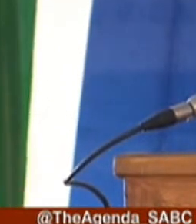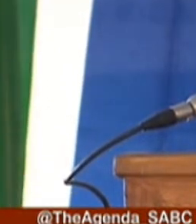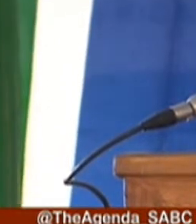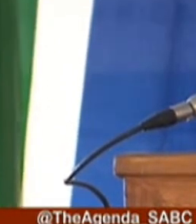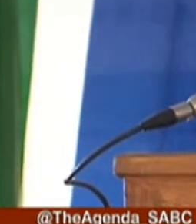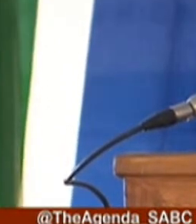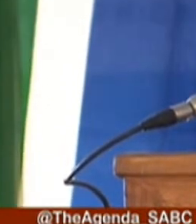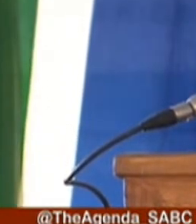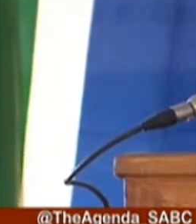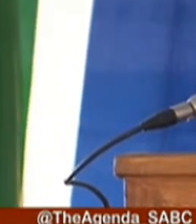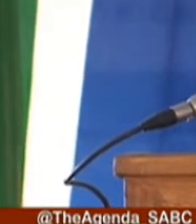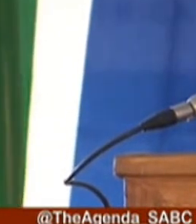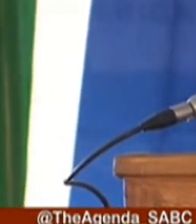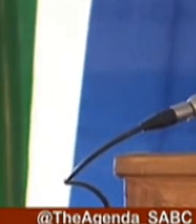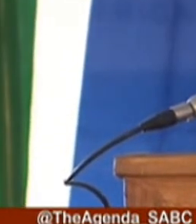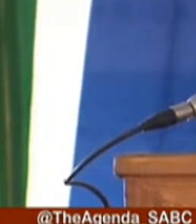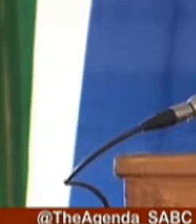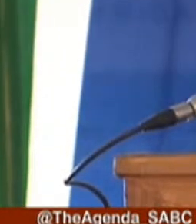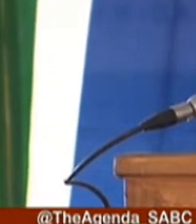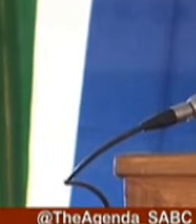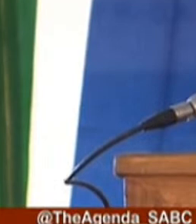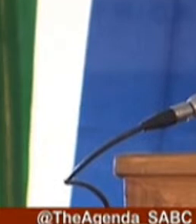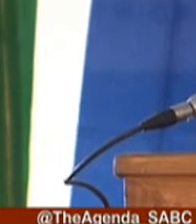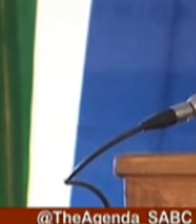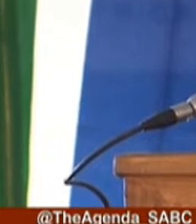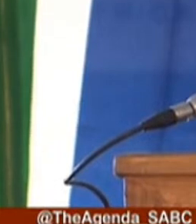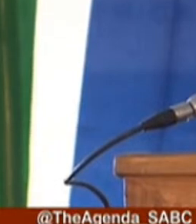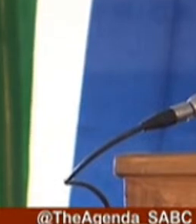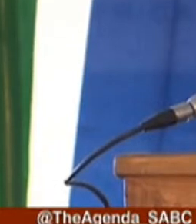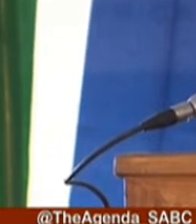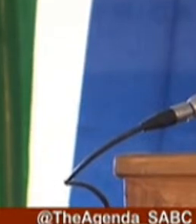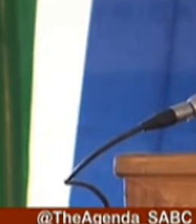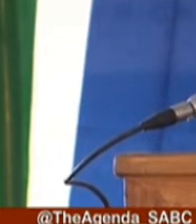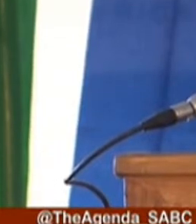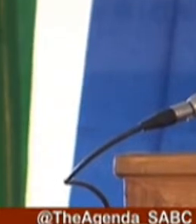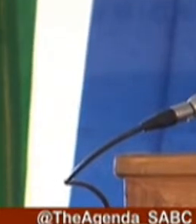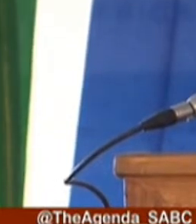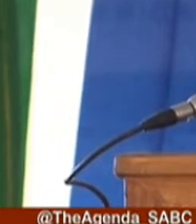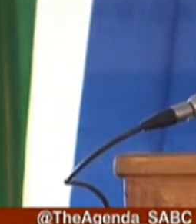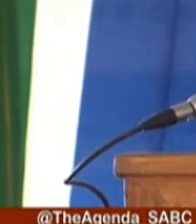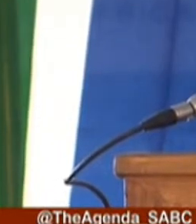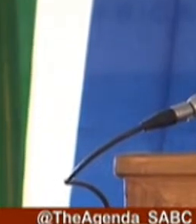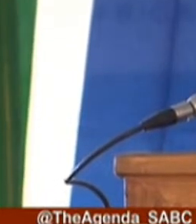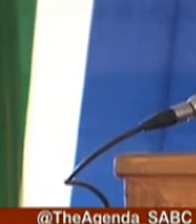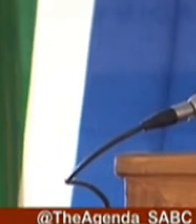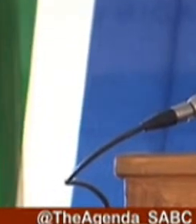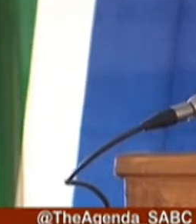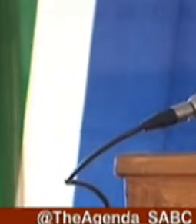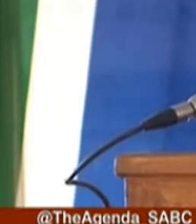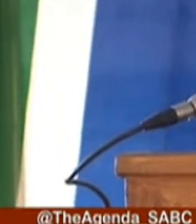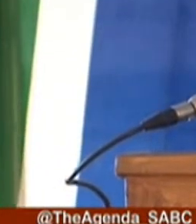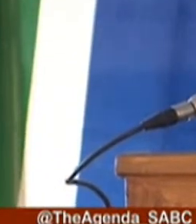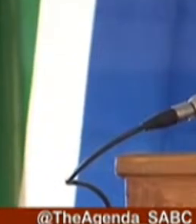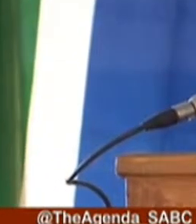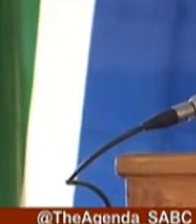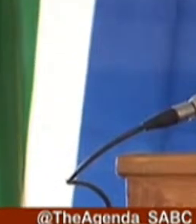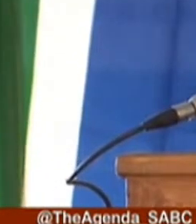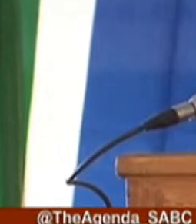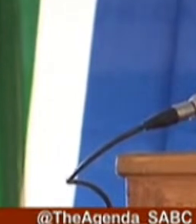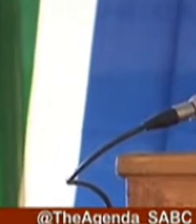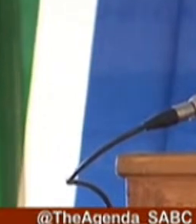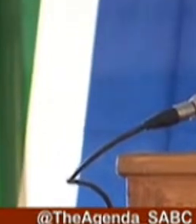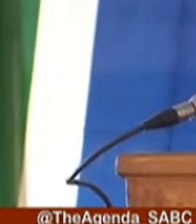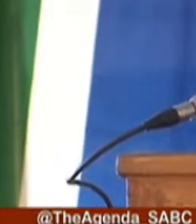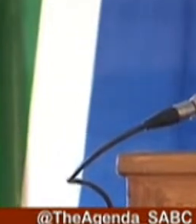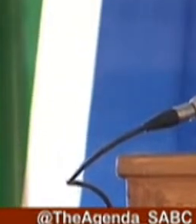at the altar of corruption. As a nation, we need to carefully interrogate those amongst us who attack the judiciary when